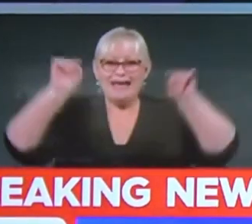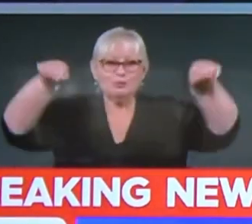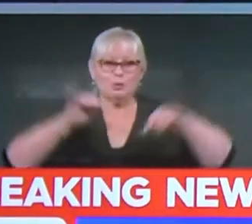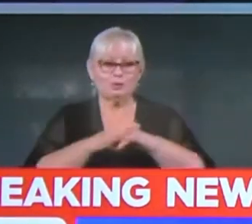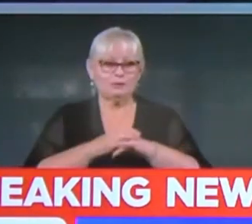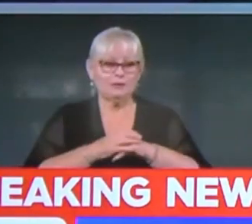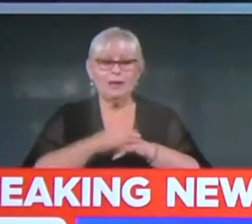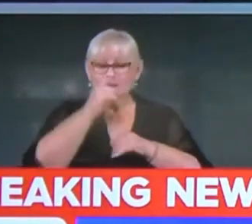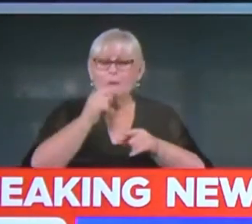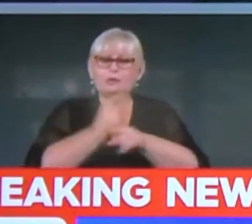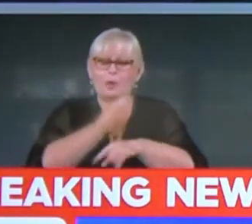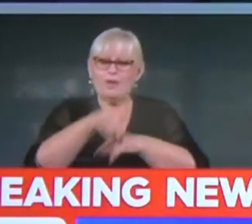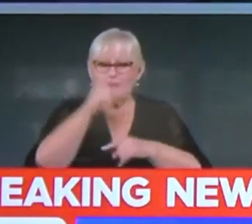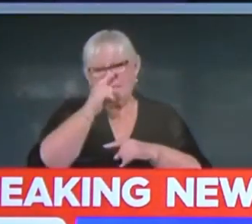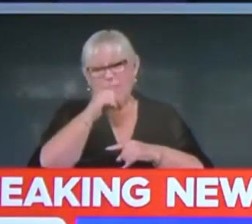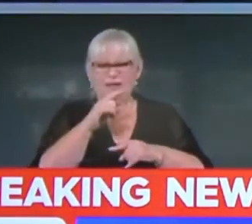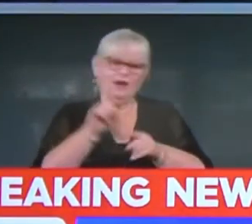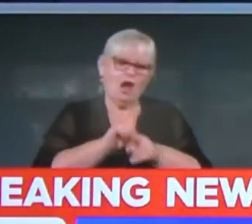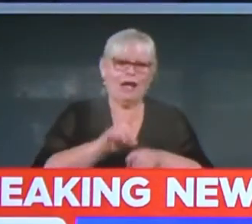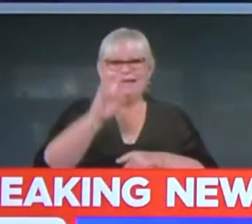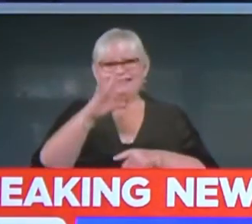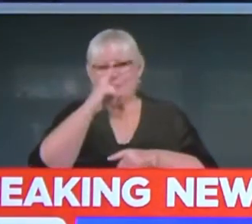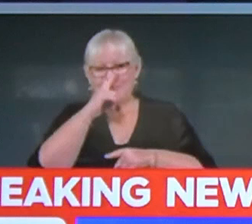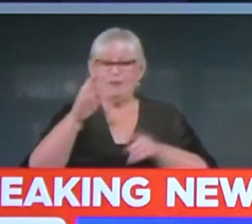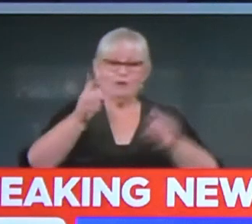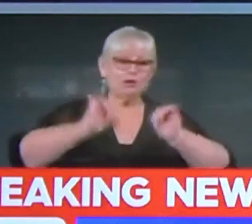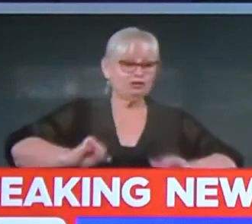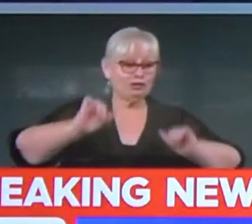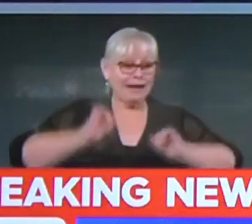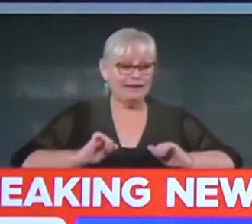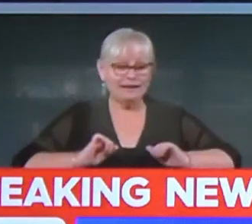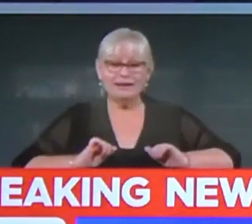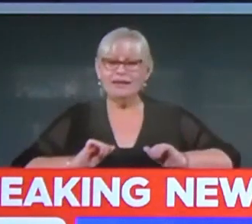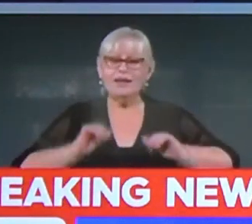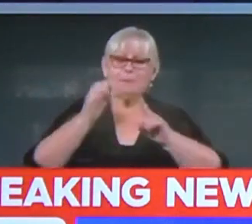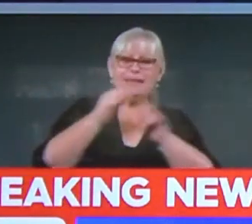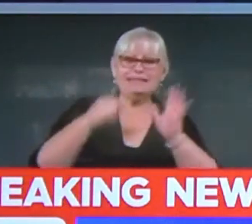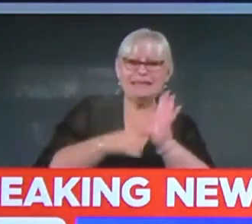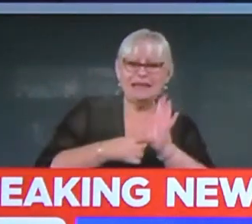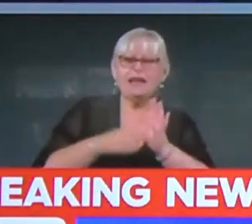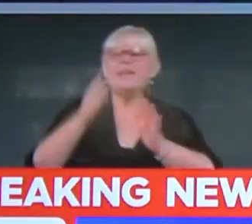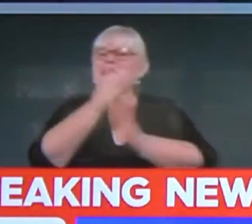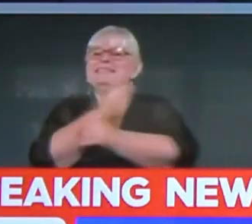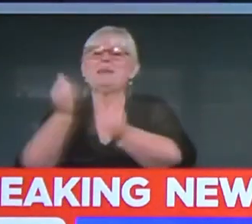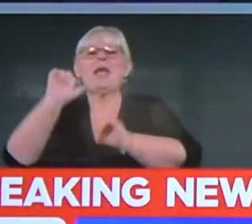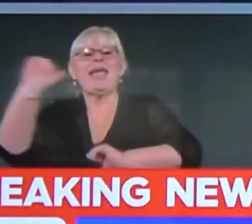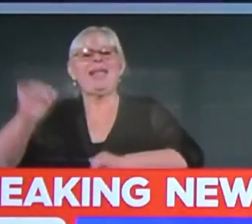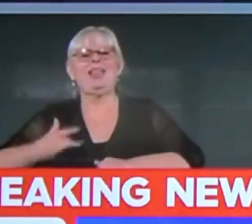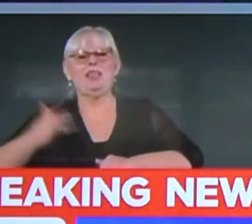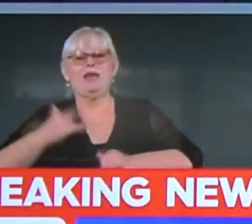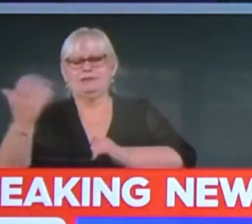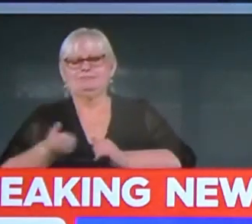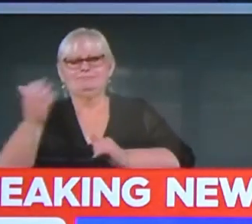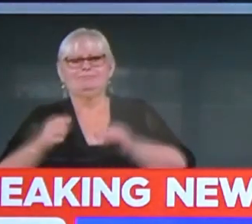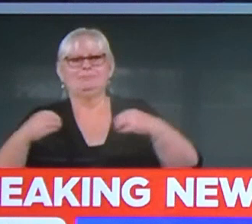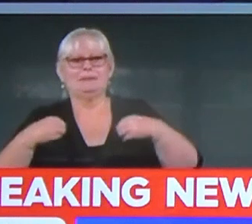is people up to 10 for a training. That is a business. That is someone's livelihood. And you're saying that I